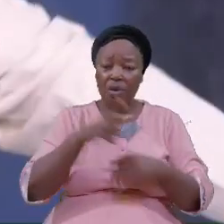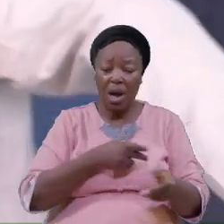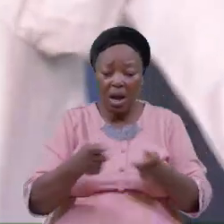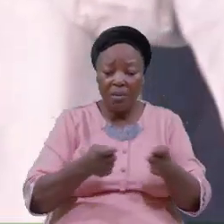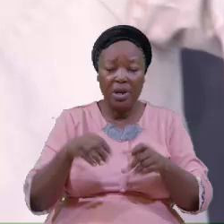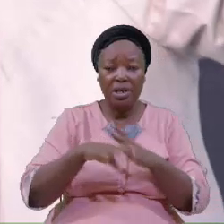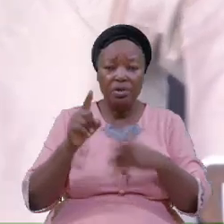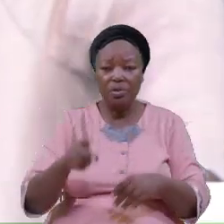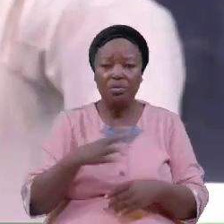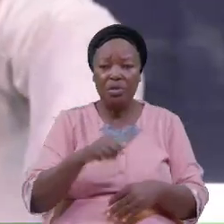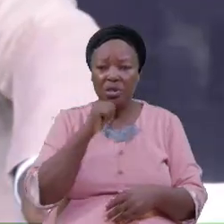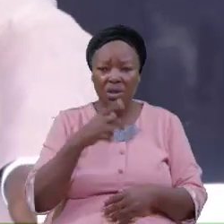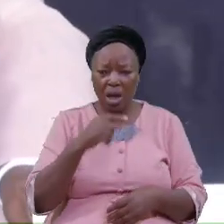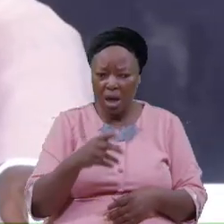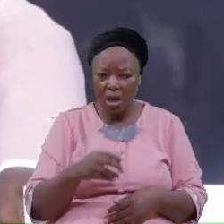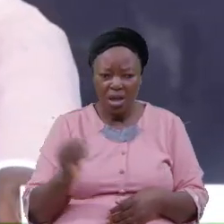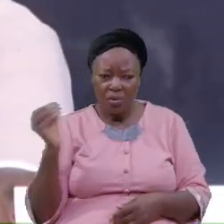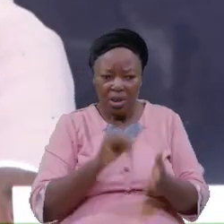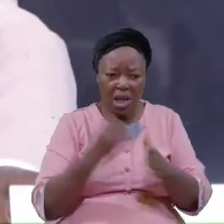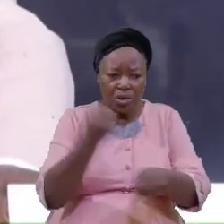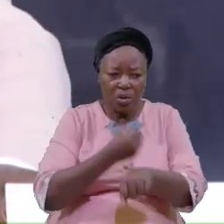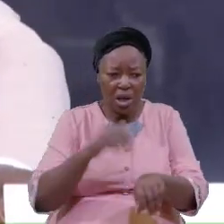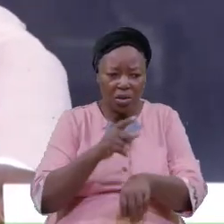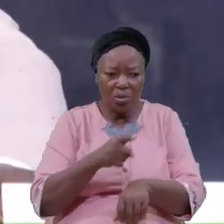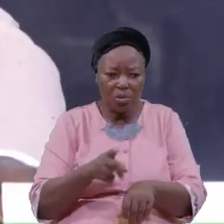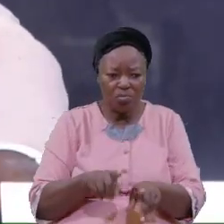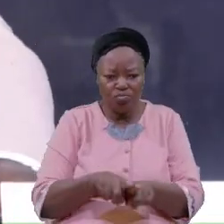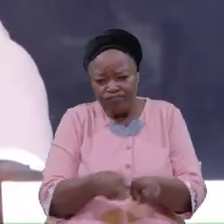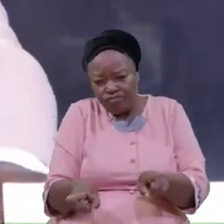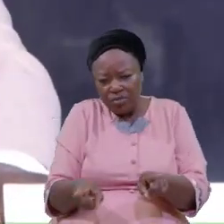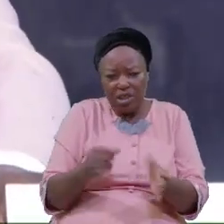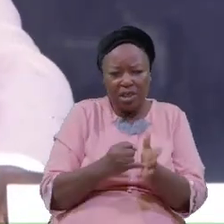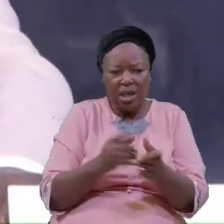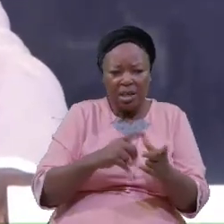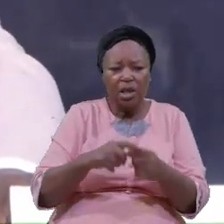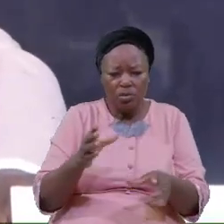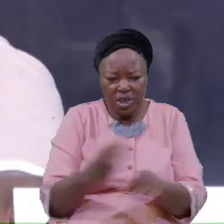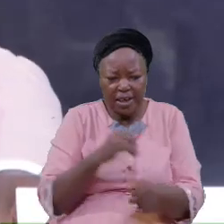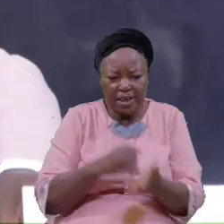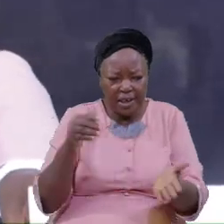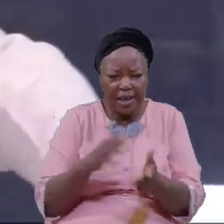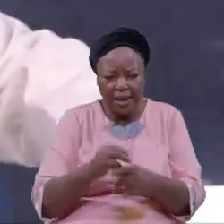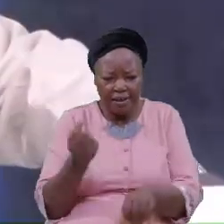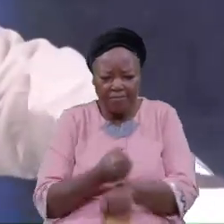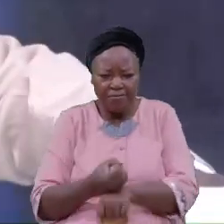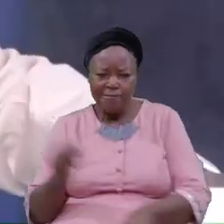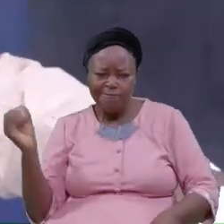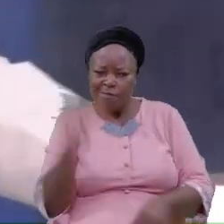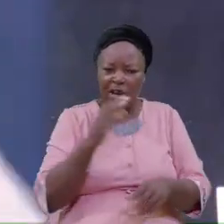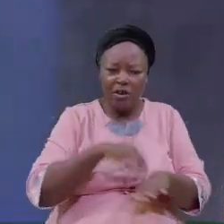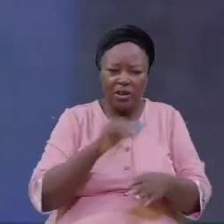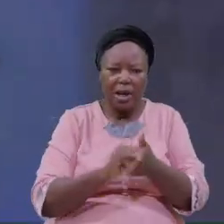that stone at you, you dodged it, fell to the ground, pick it up, and give him his sense